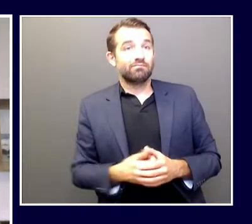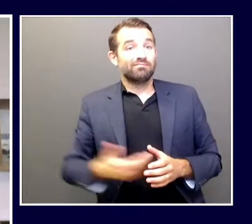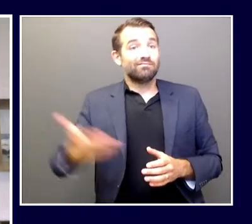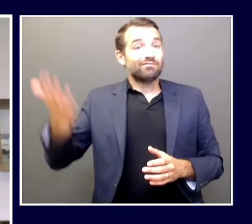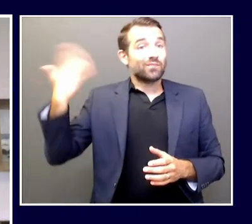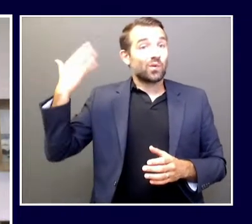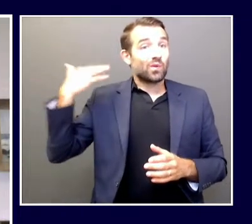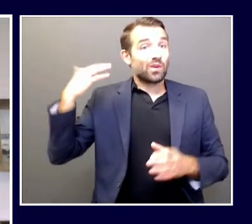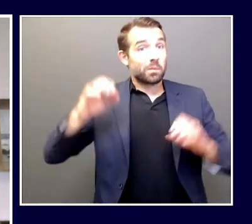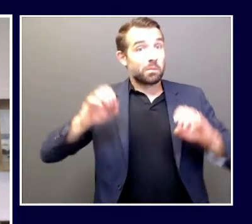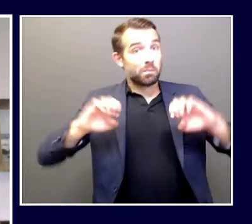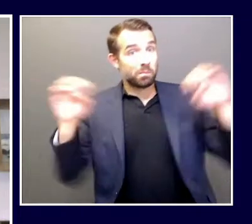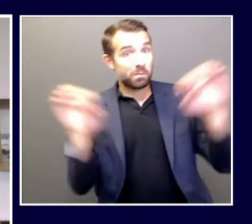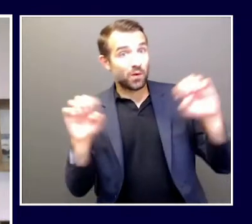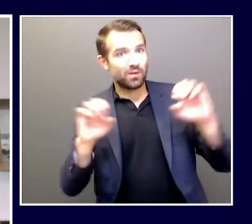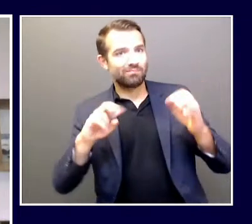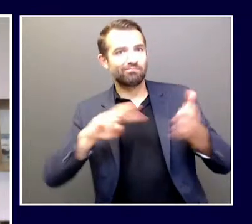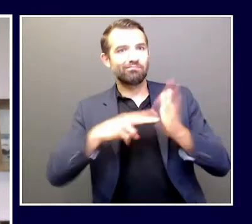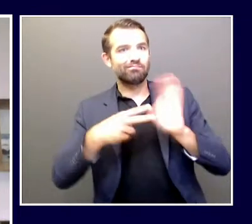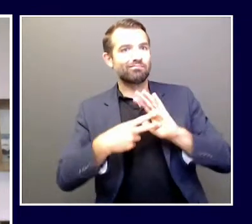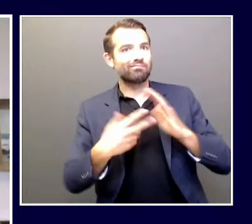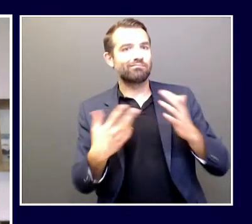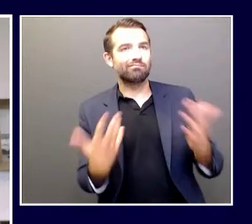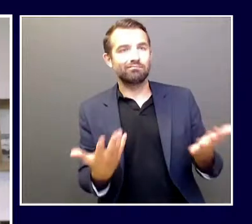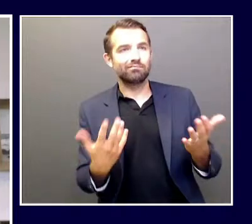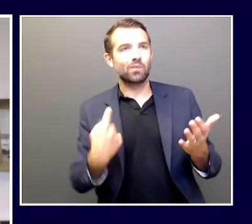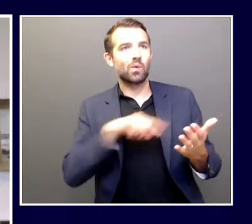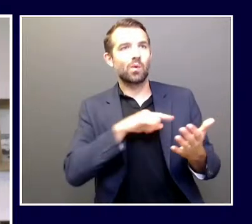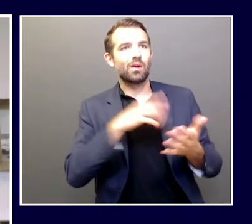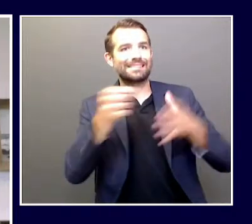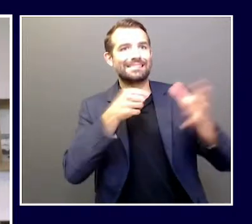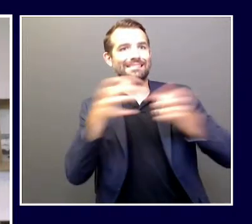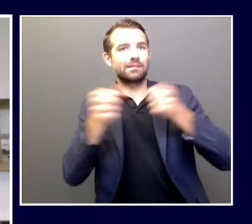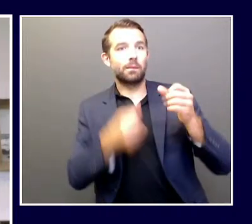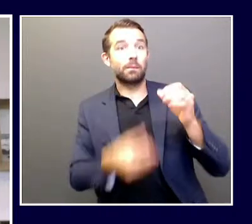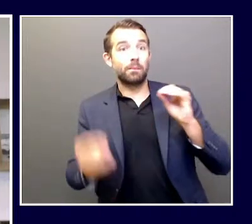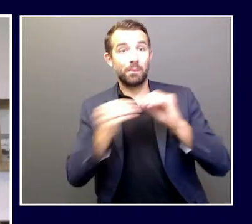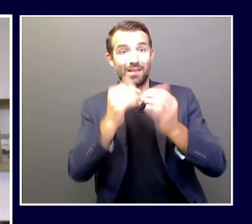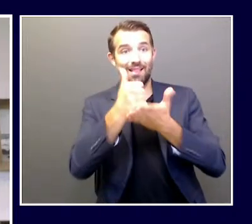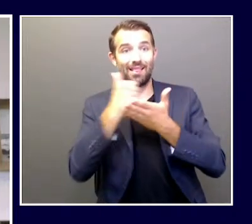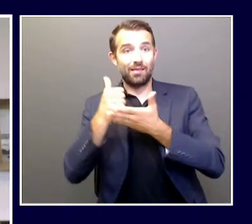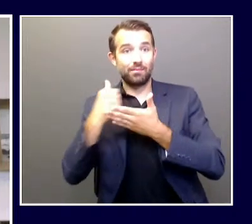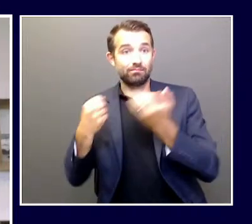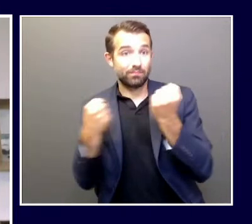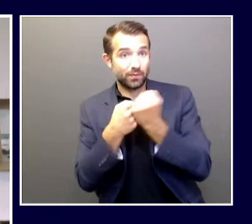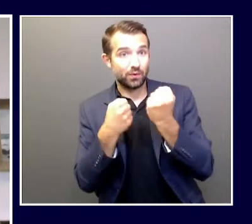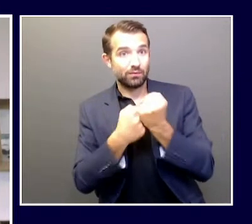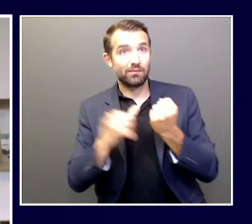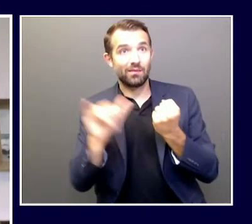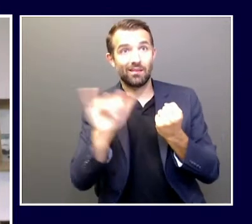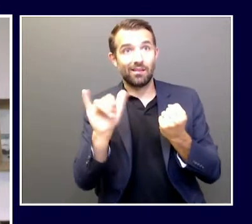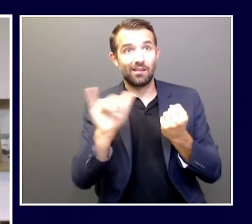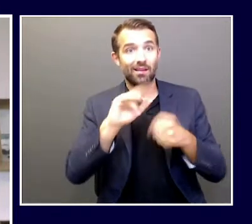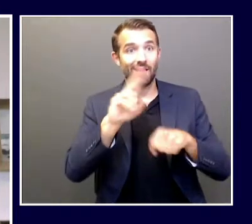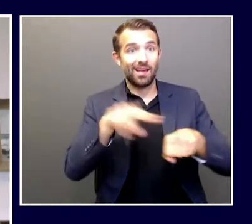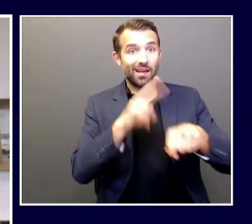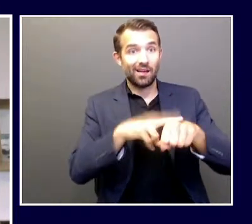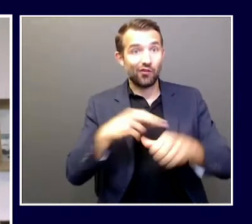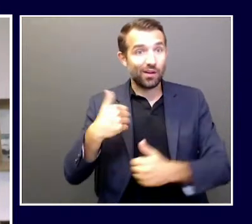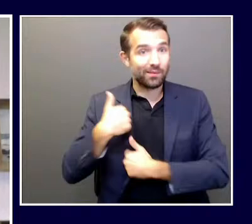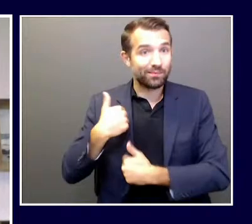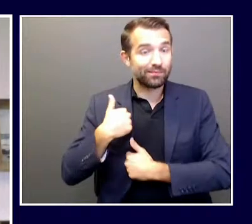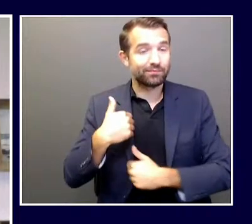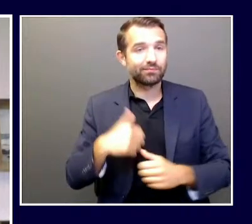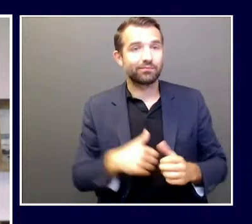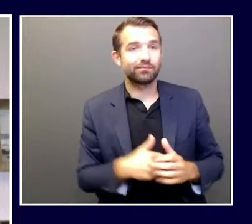assist, all of that can be done even absent a state of civil emergency. Now, that's not a hard no. If circumstances